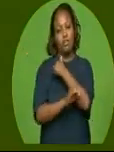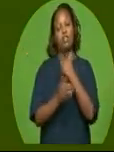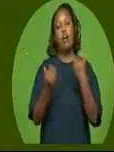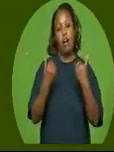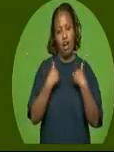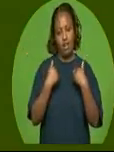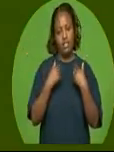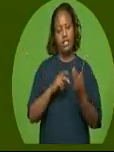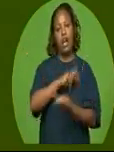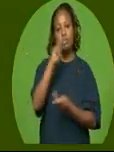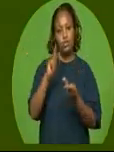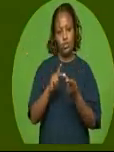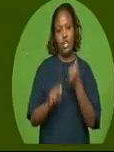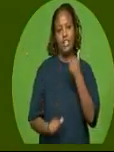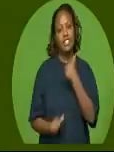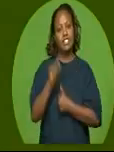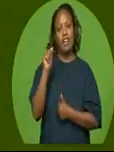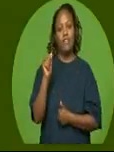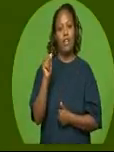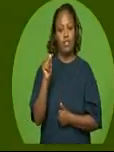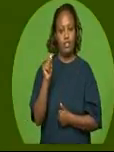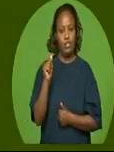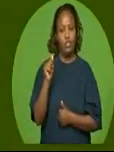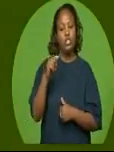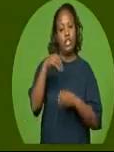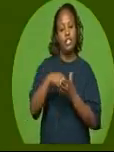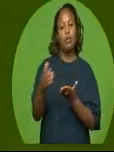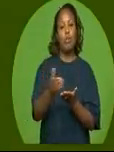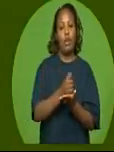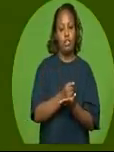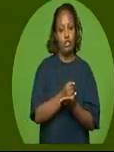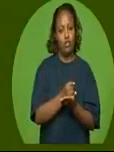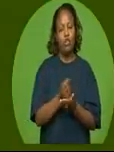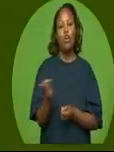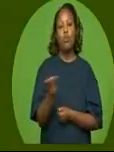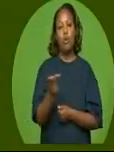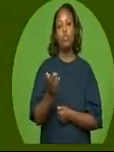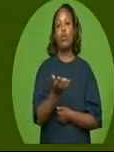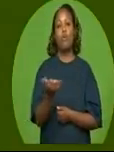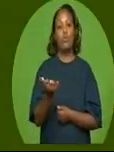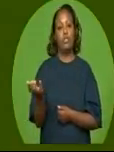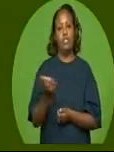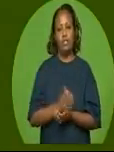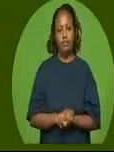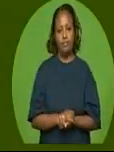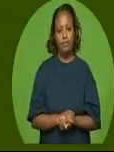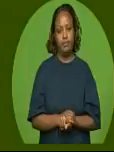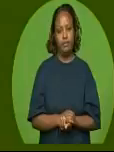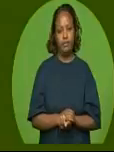country has an absolute disadvantage in the production of both